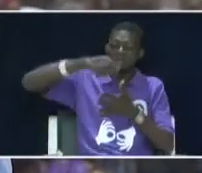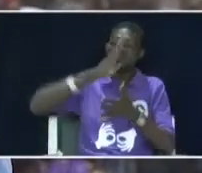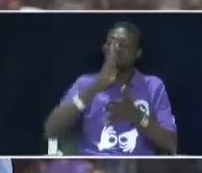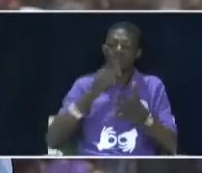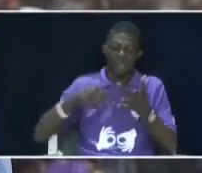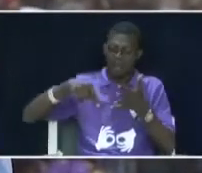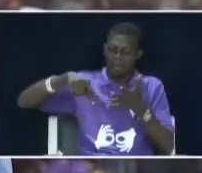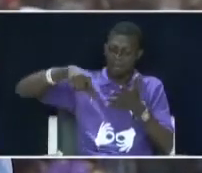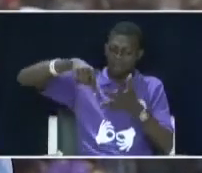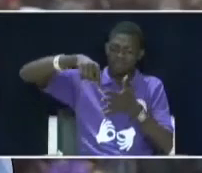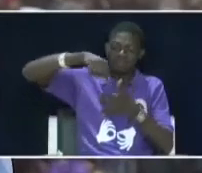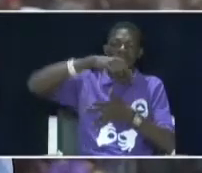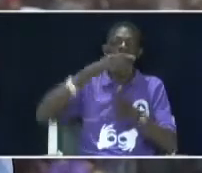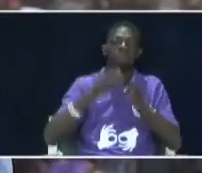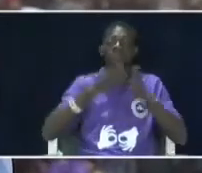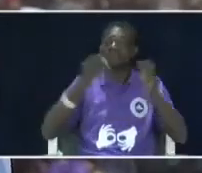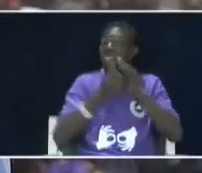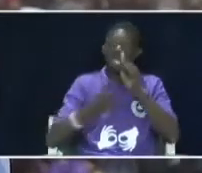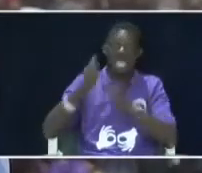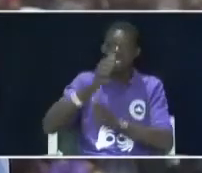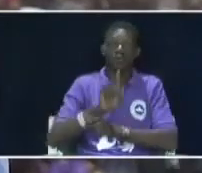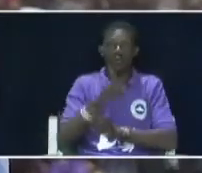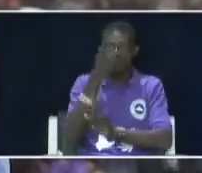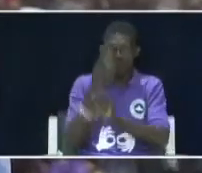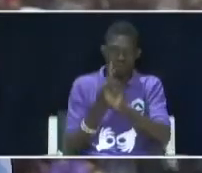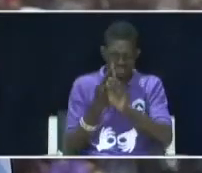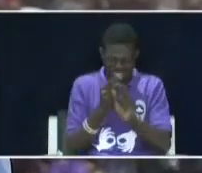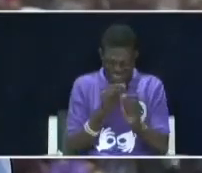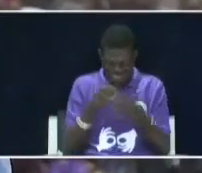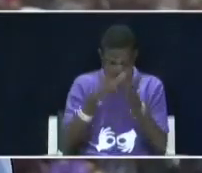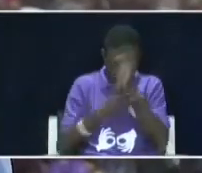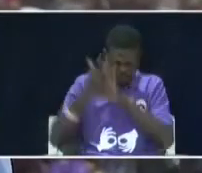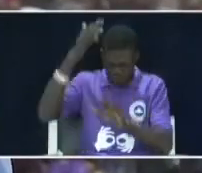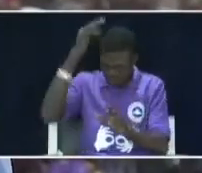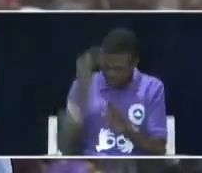Let my own be among the biggest ones.